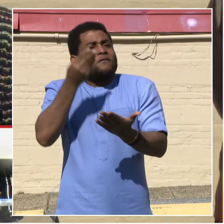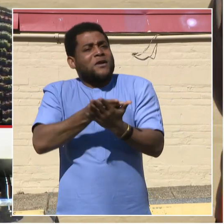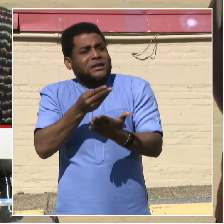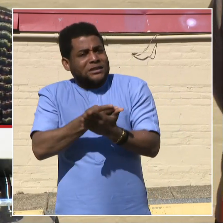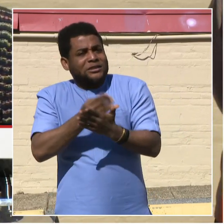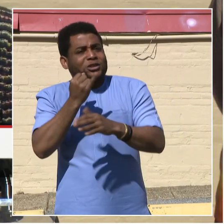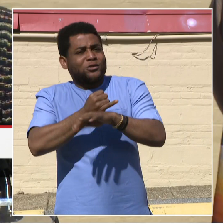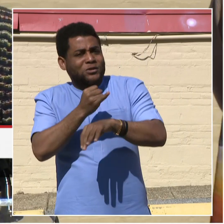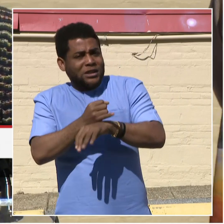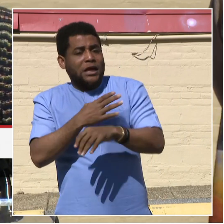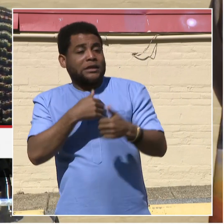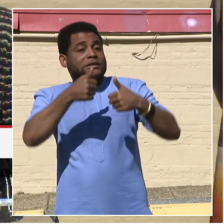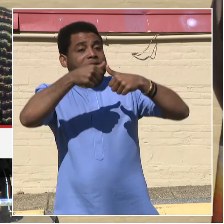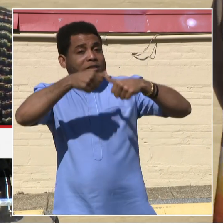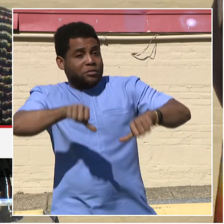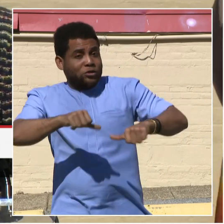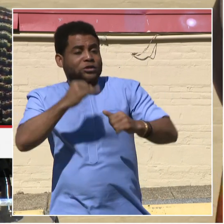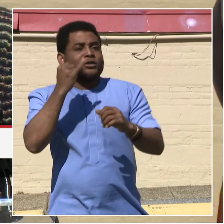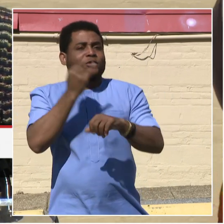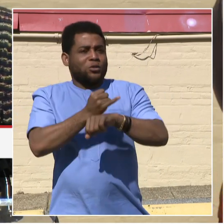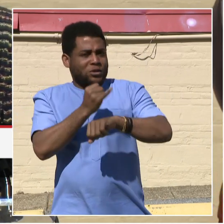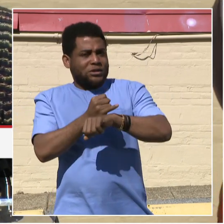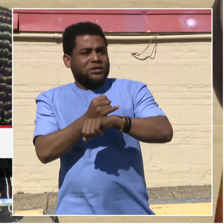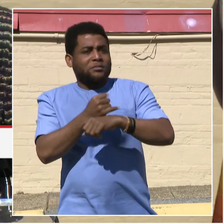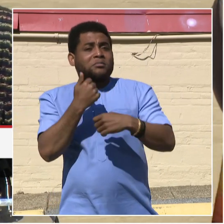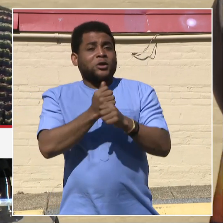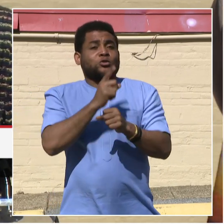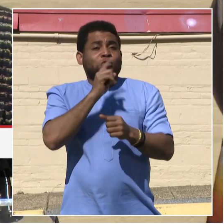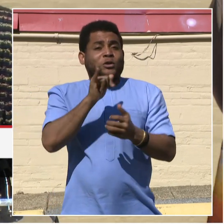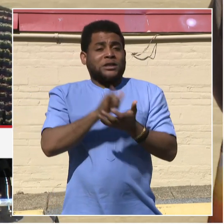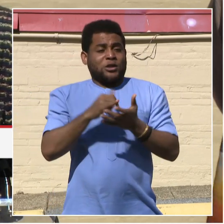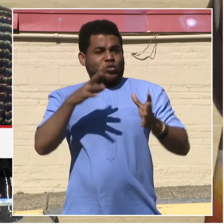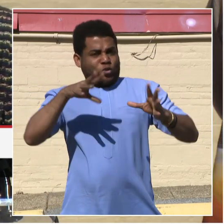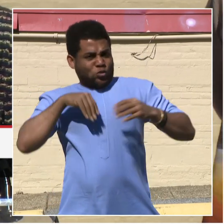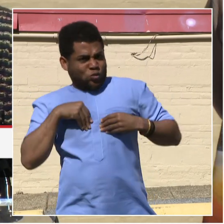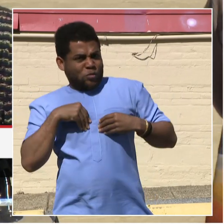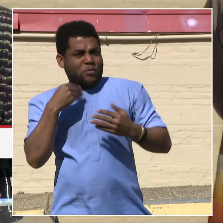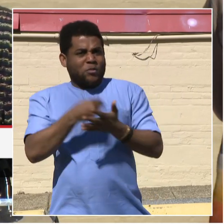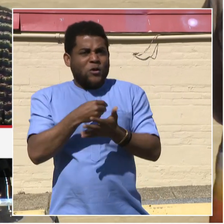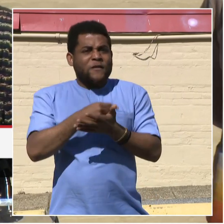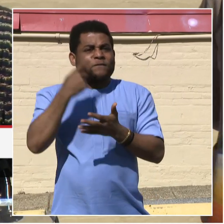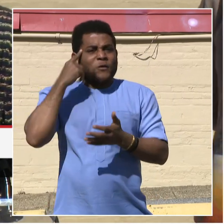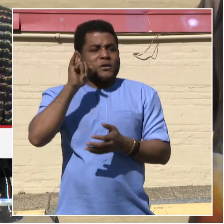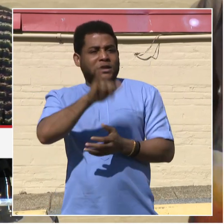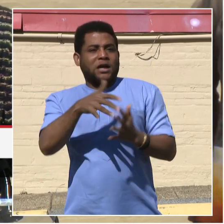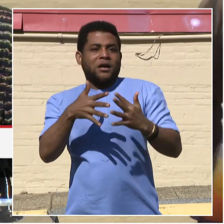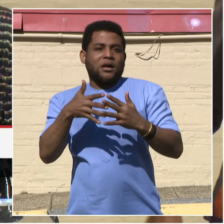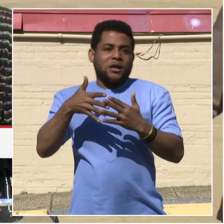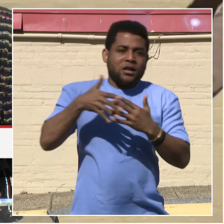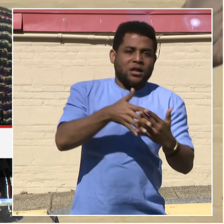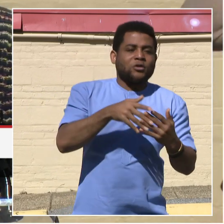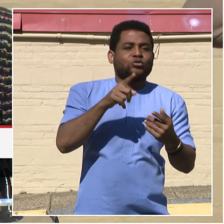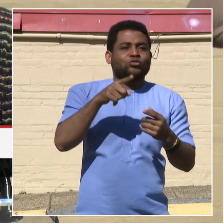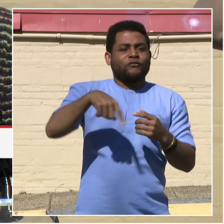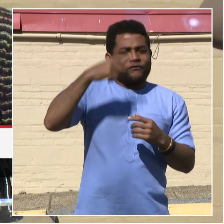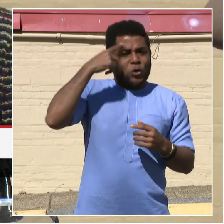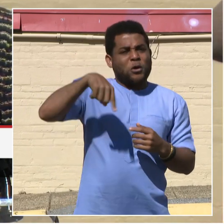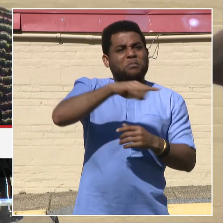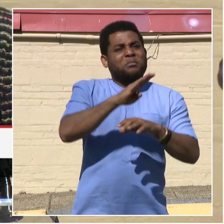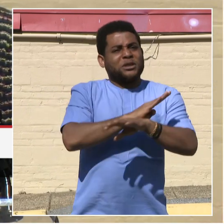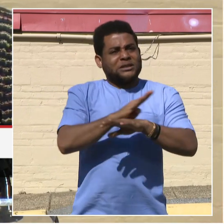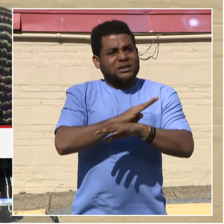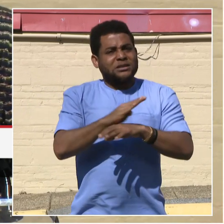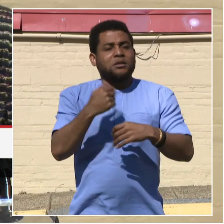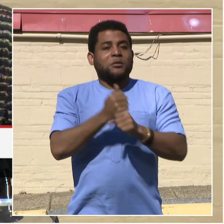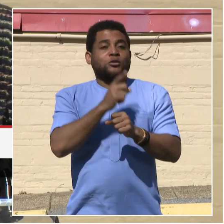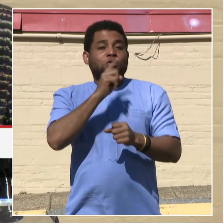depository institutions, recurring funding for the DC Anchor Partnership, as well as creating the Equity Impact Enterprise Program in the fiscal